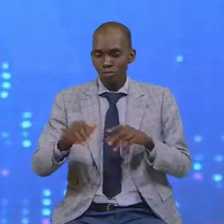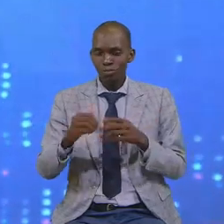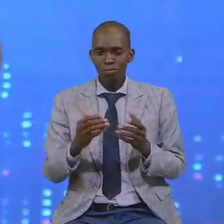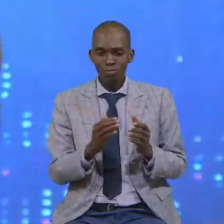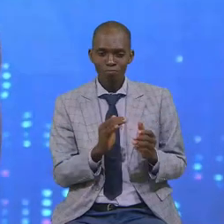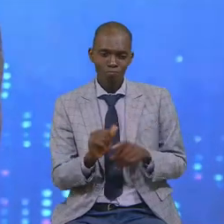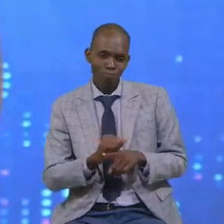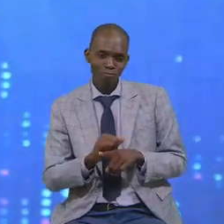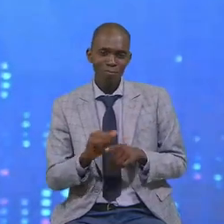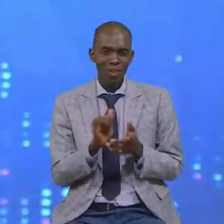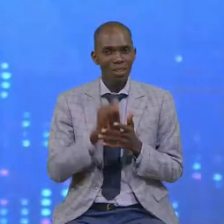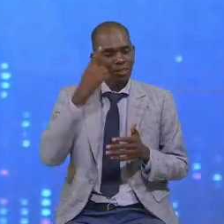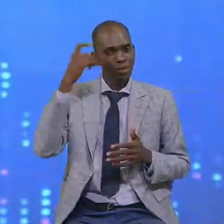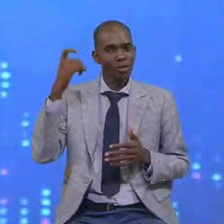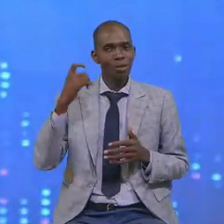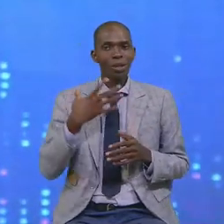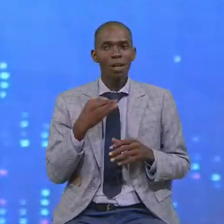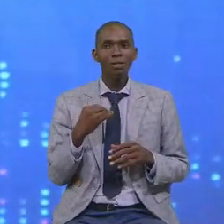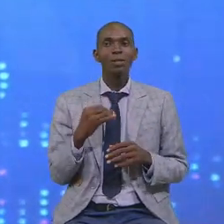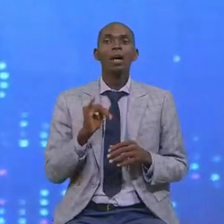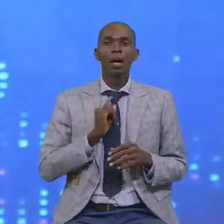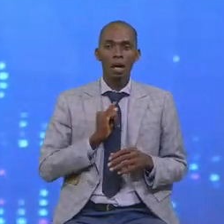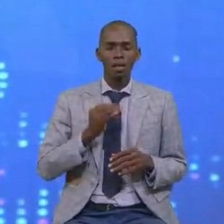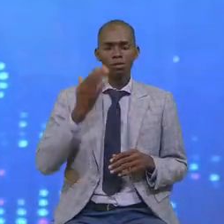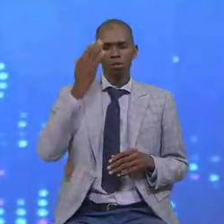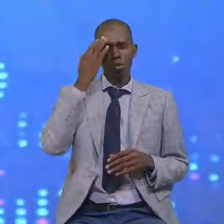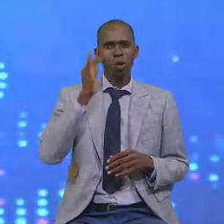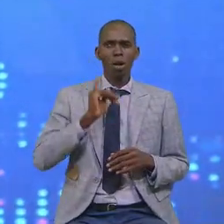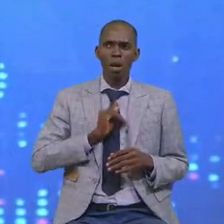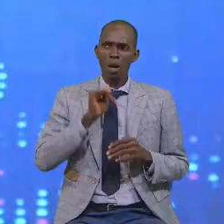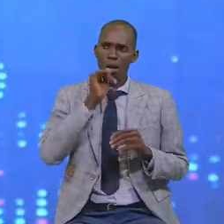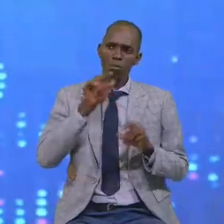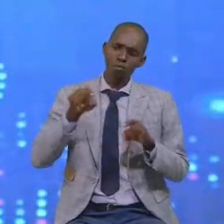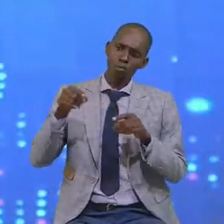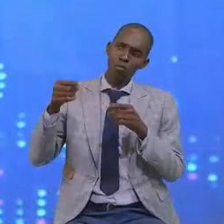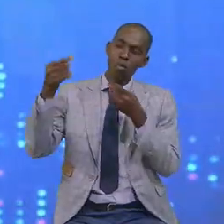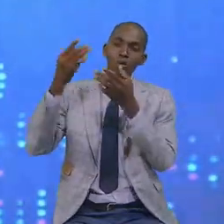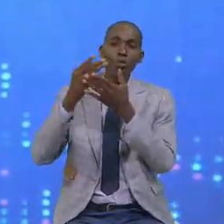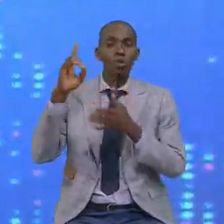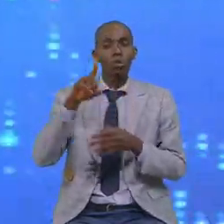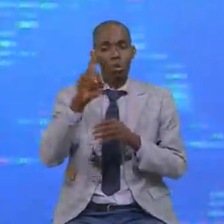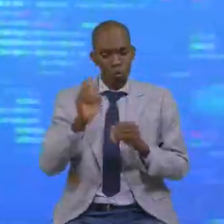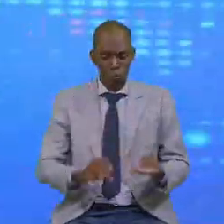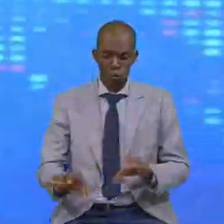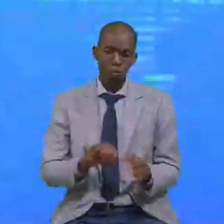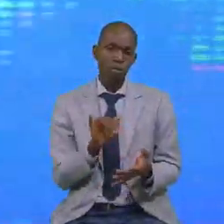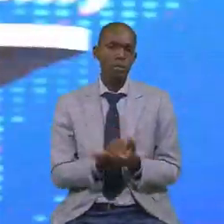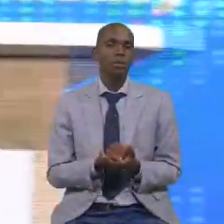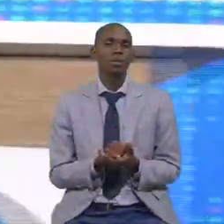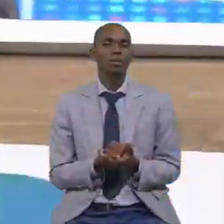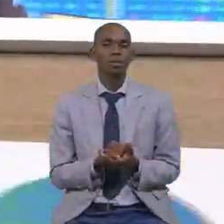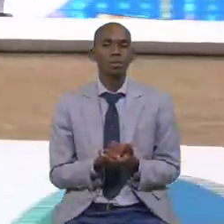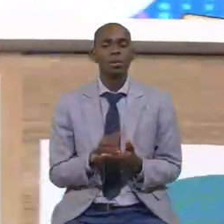dream. And no, I am going somewhere. You must do that. And